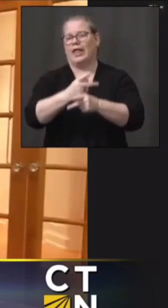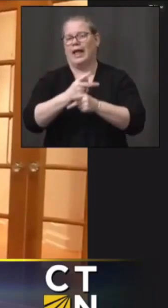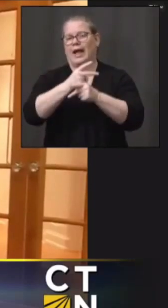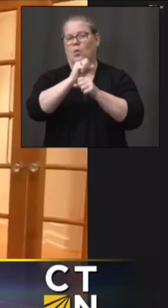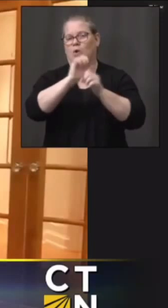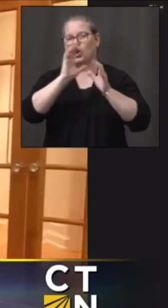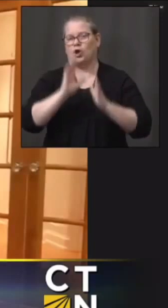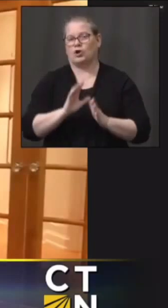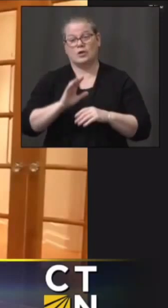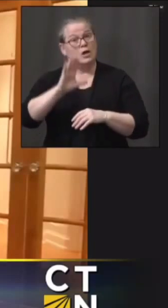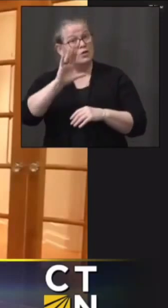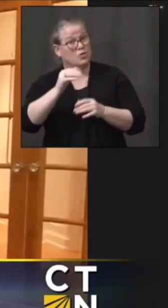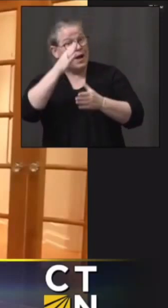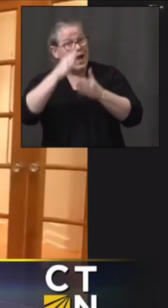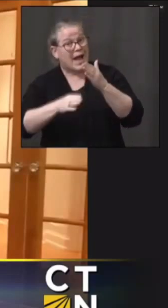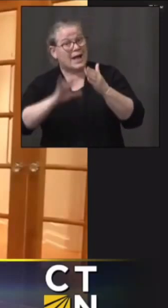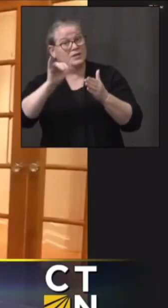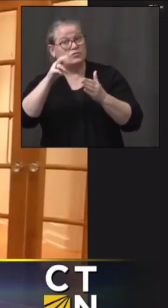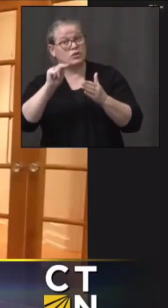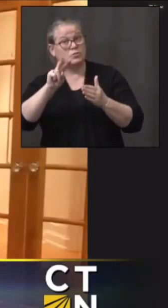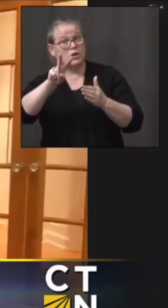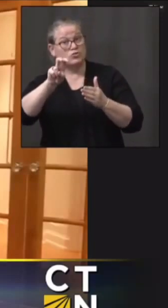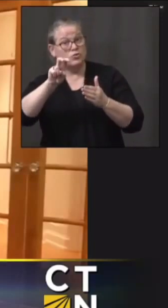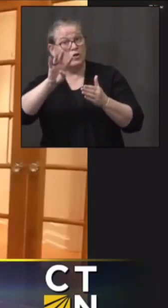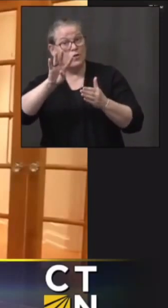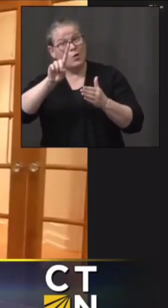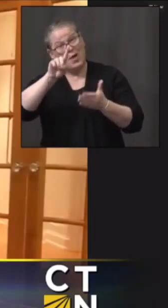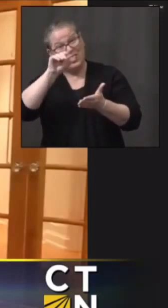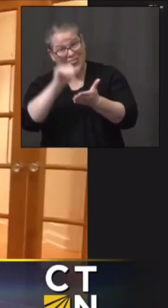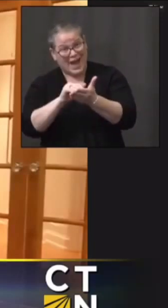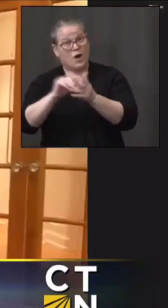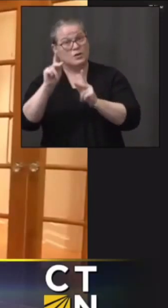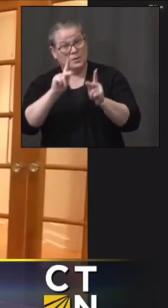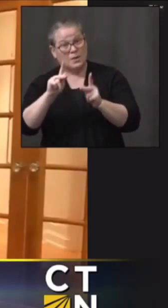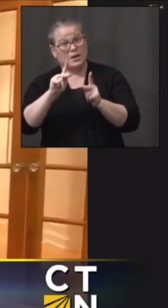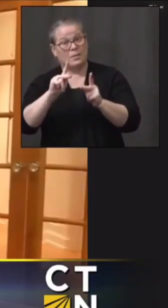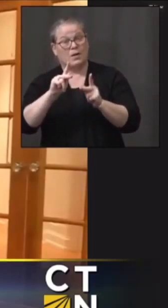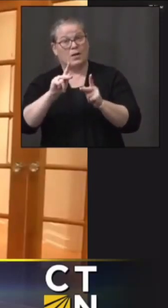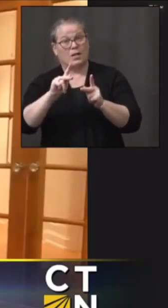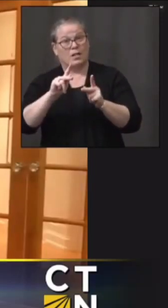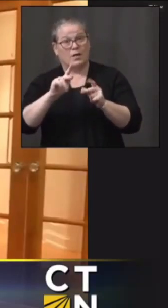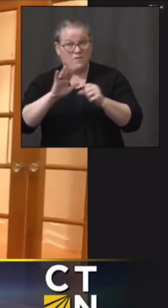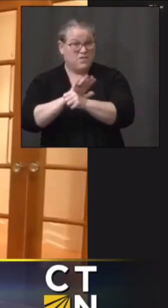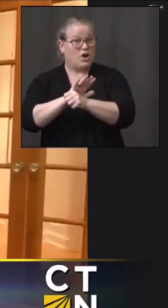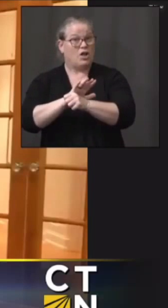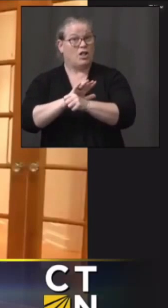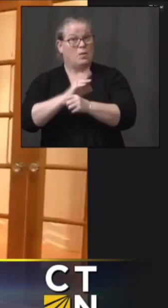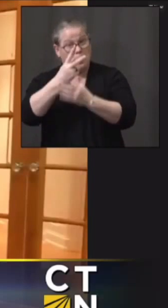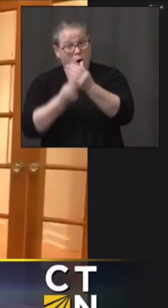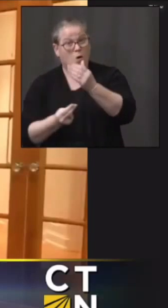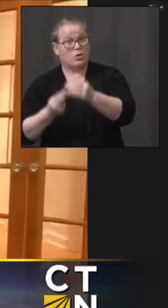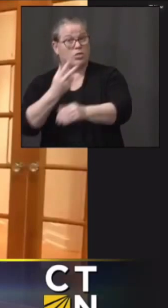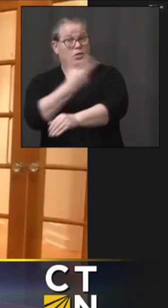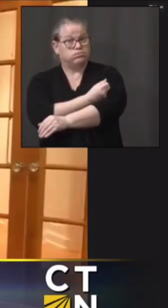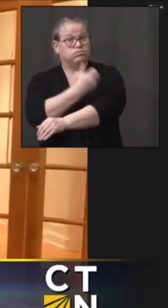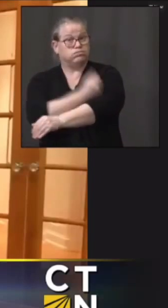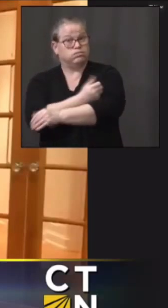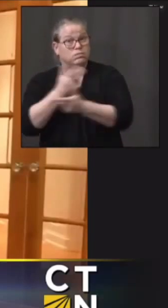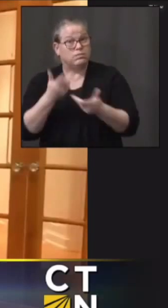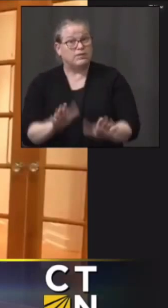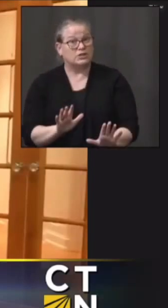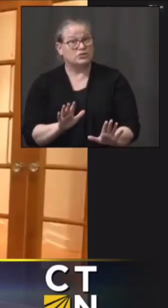should have 240,000 people fully vaccinated. Yeah, in that range. And do you know, regarding the